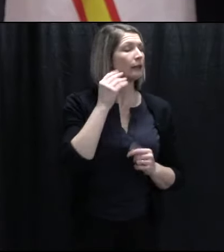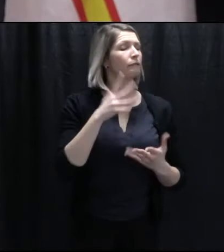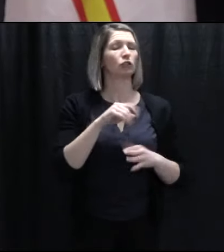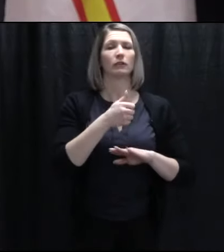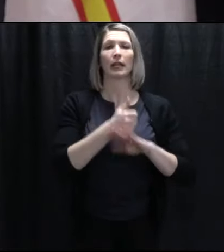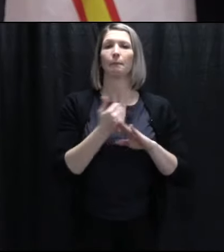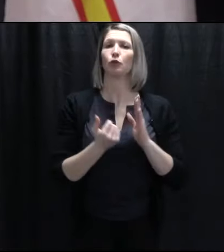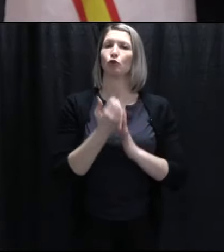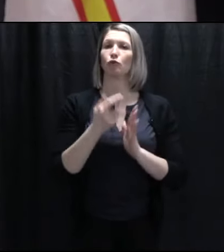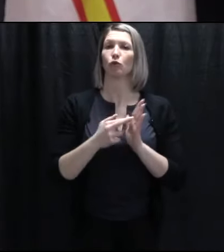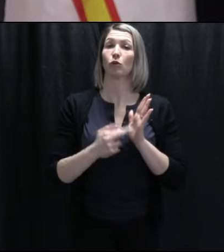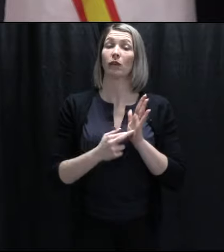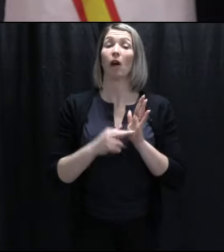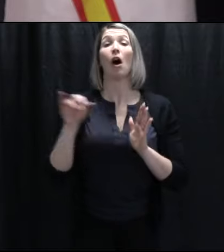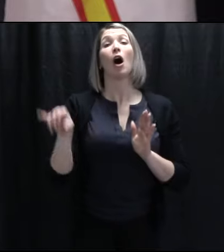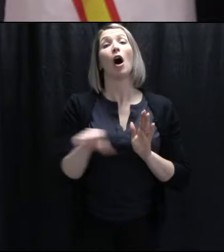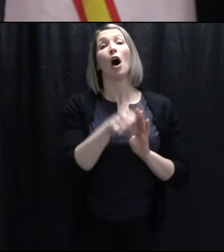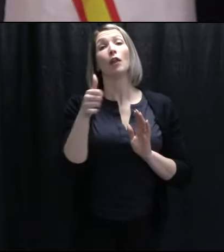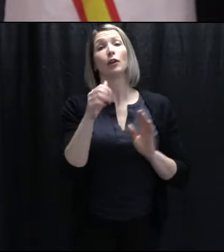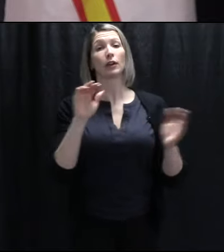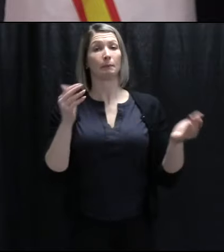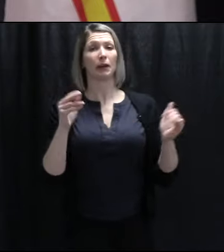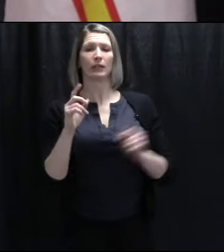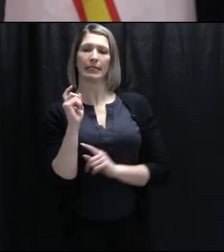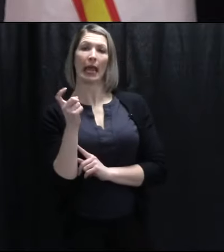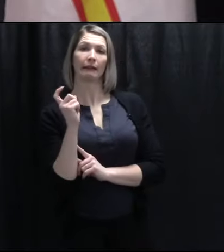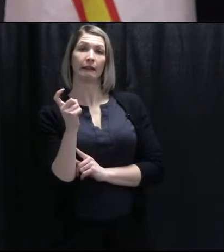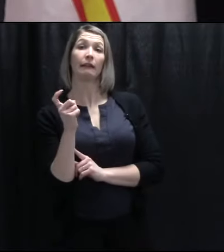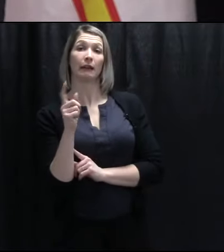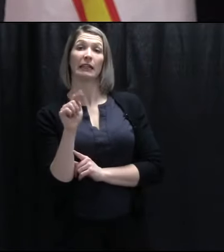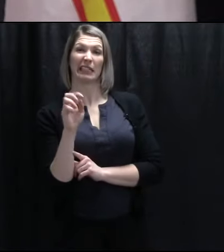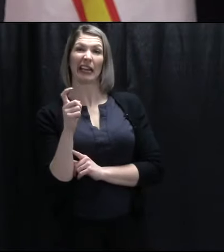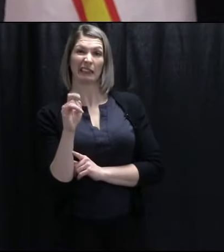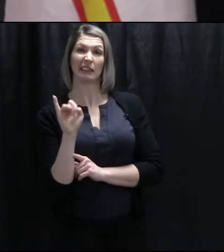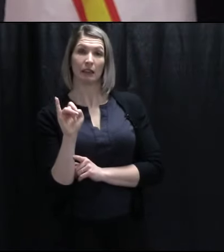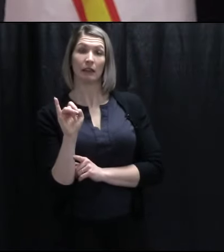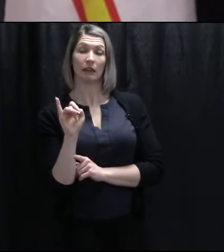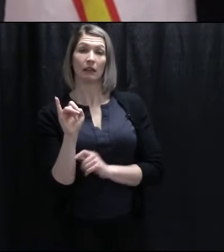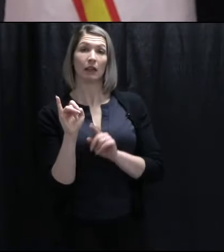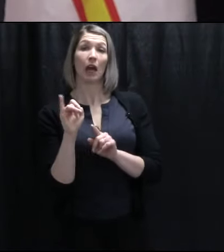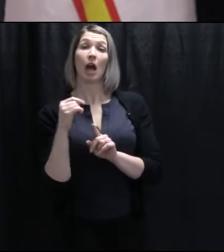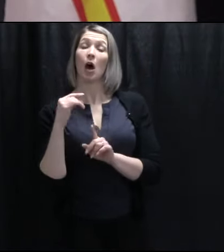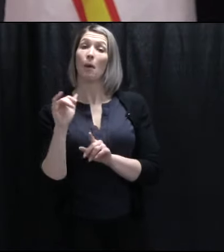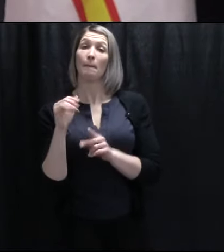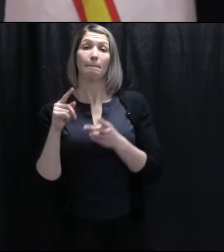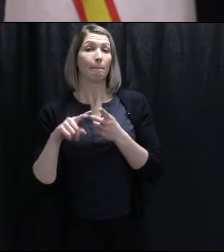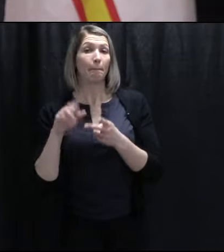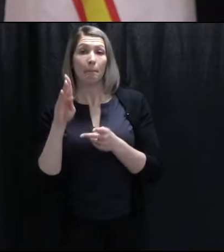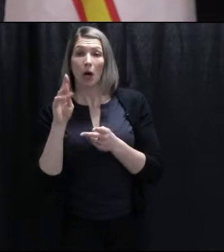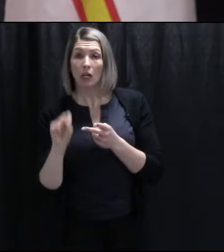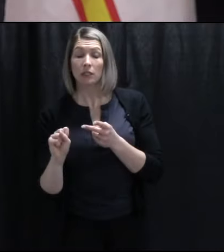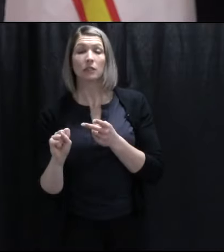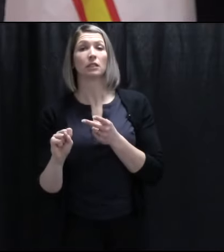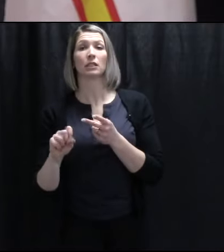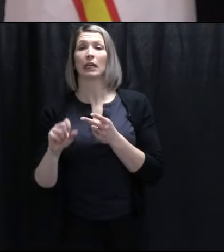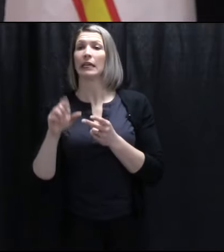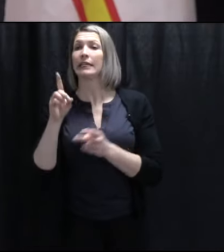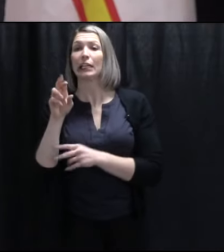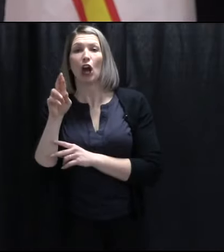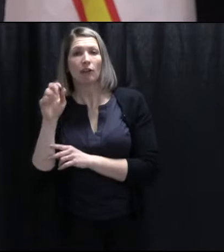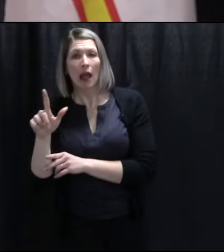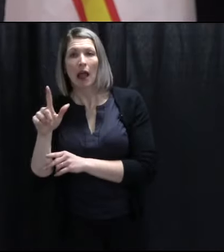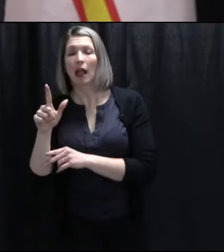in cabs, as an example, and also discussions that are ongoing with our bus service, the provincial bus service within DRL.